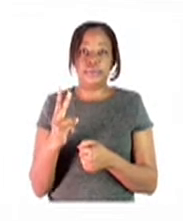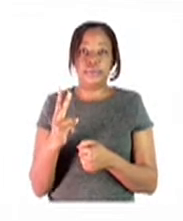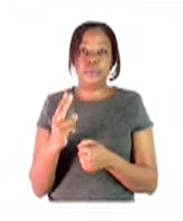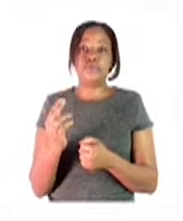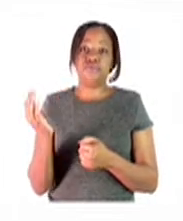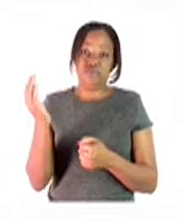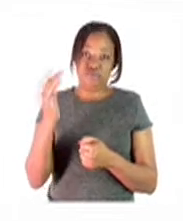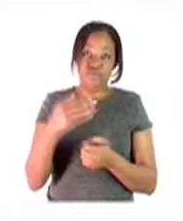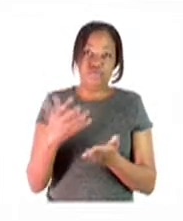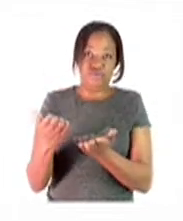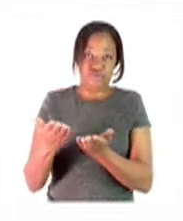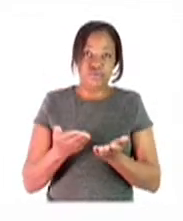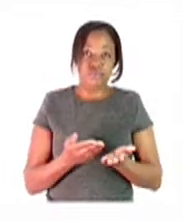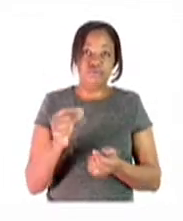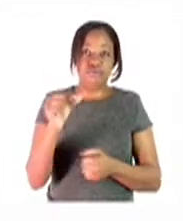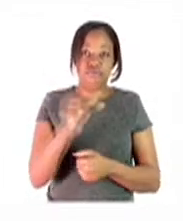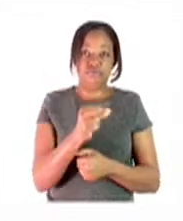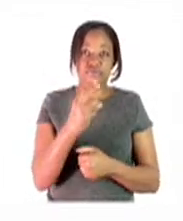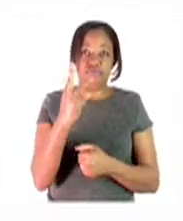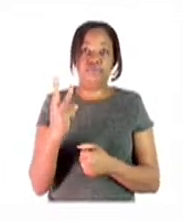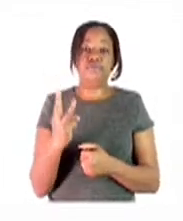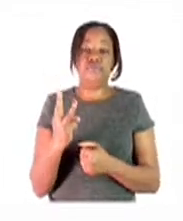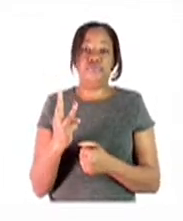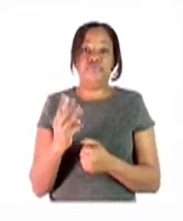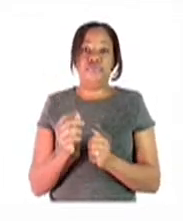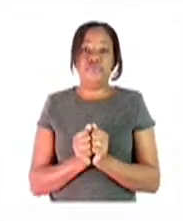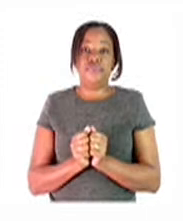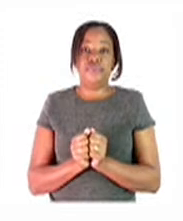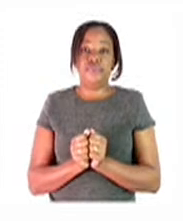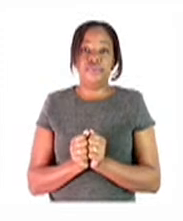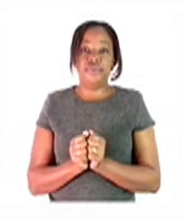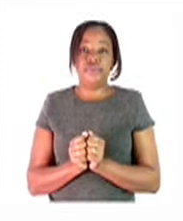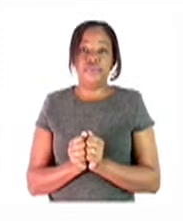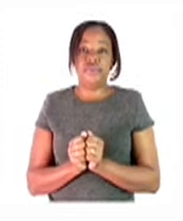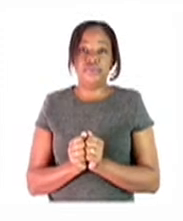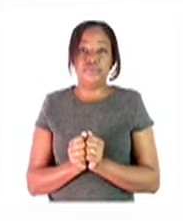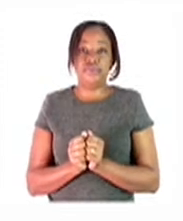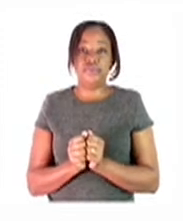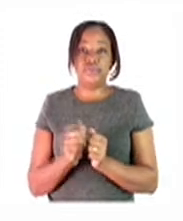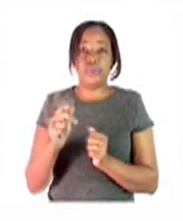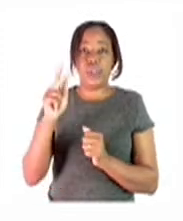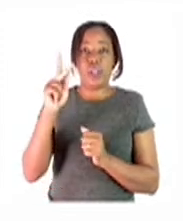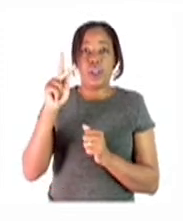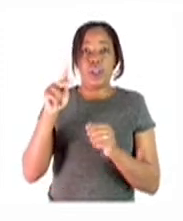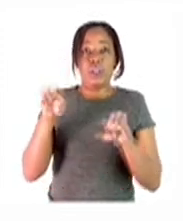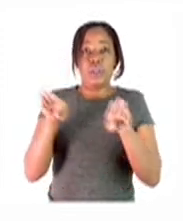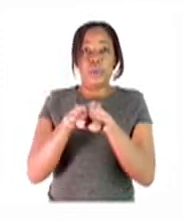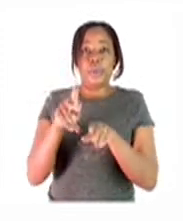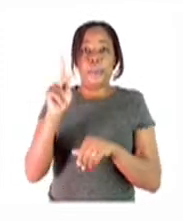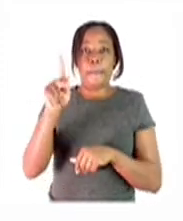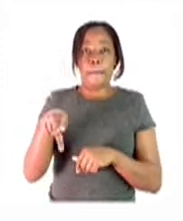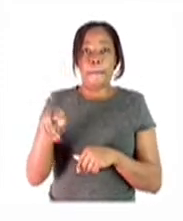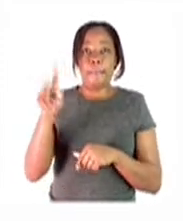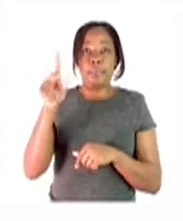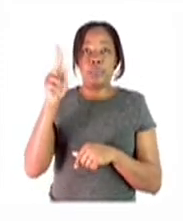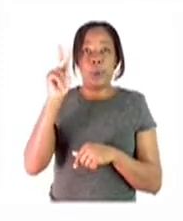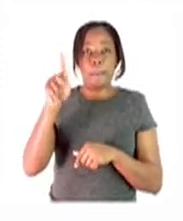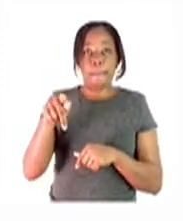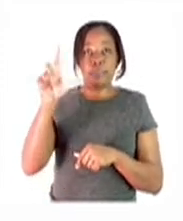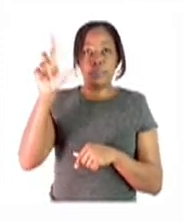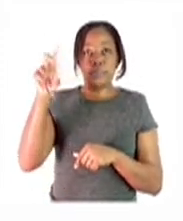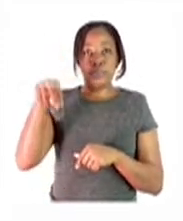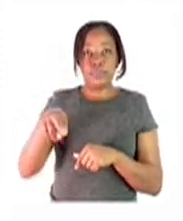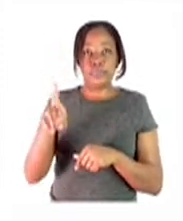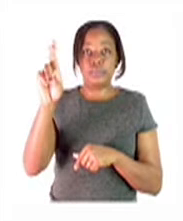to revise with us. We are going to do the plurals. We are going